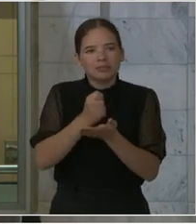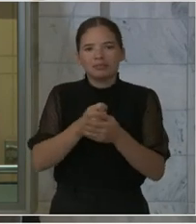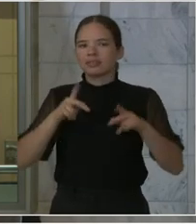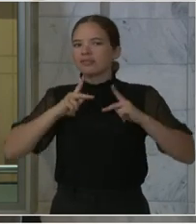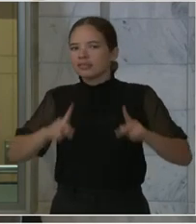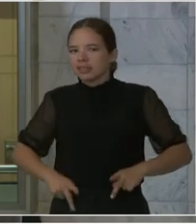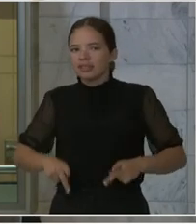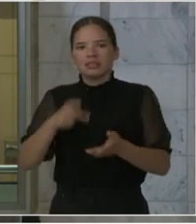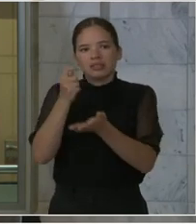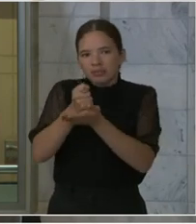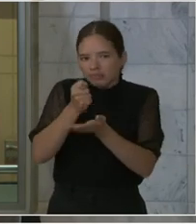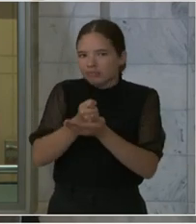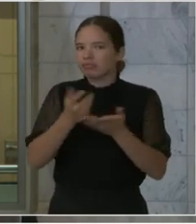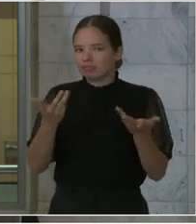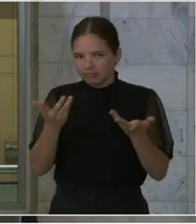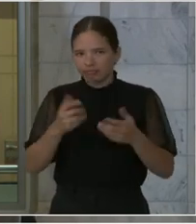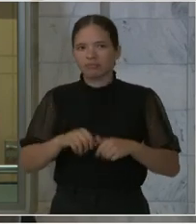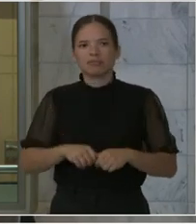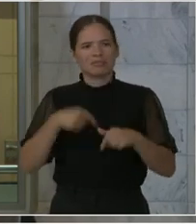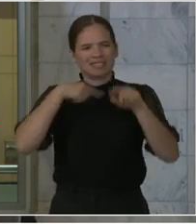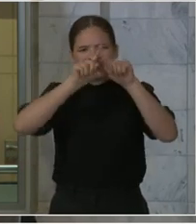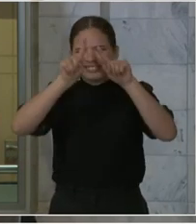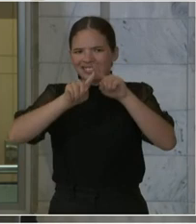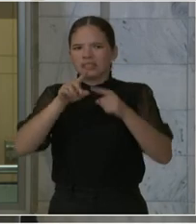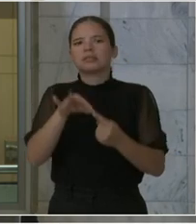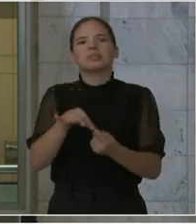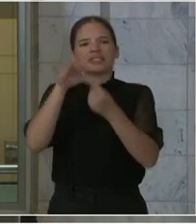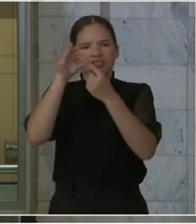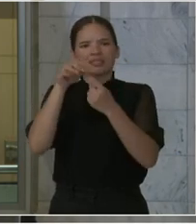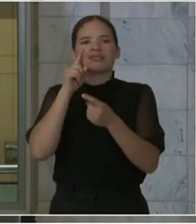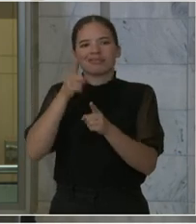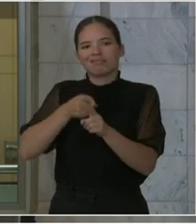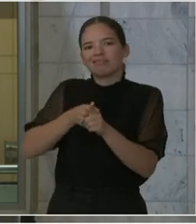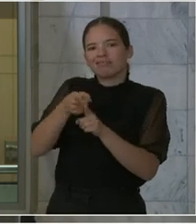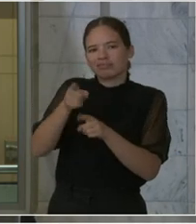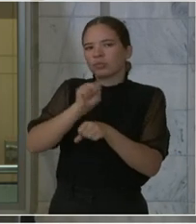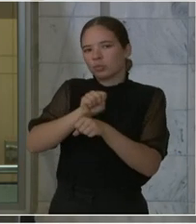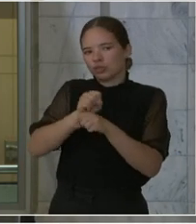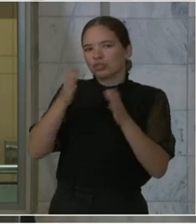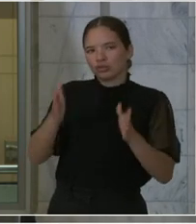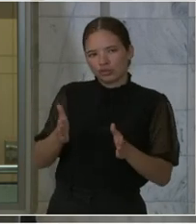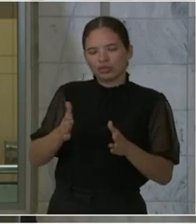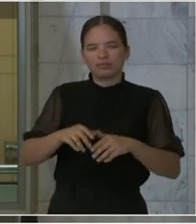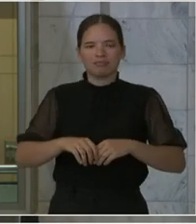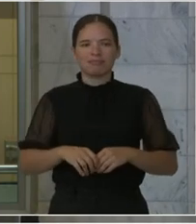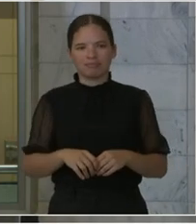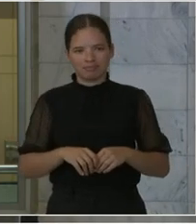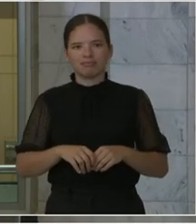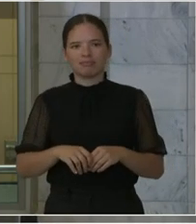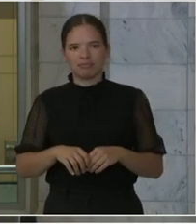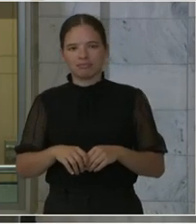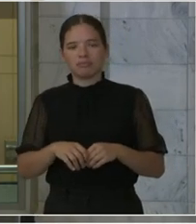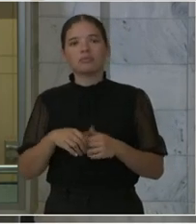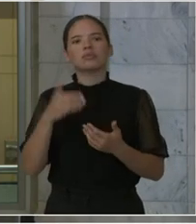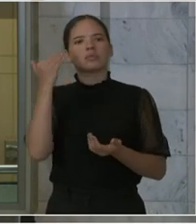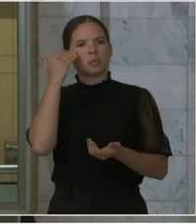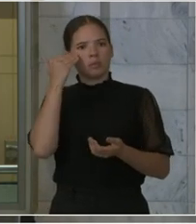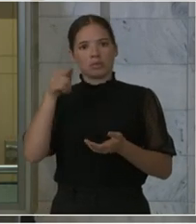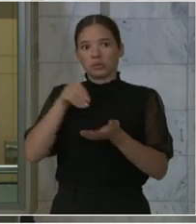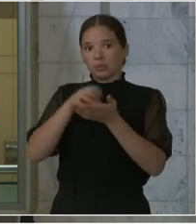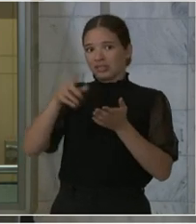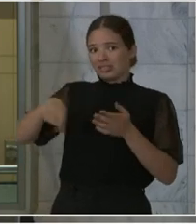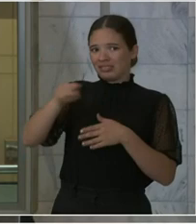and other specialized workers. So we know that our students have been through a lot, but we are here